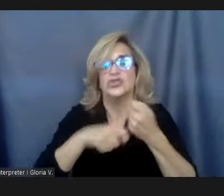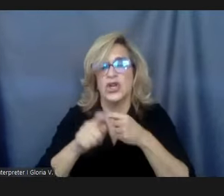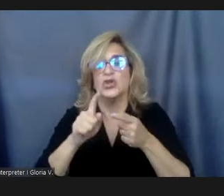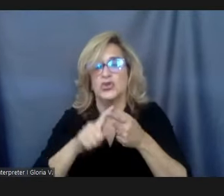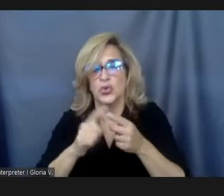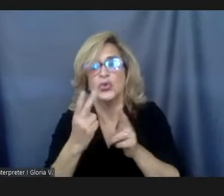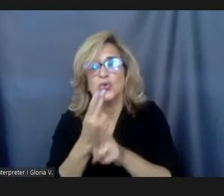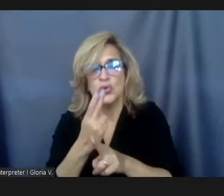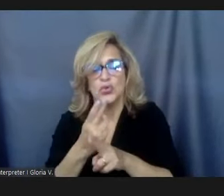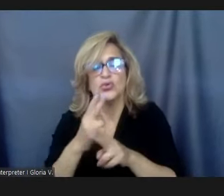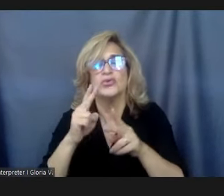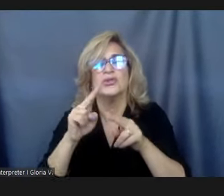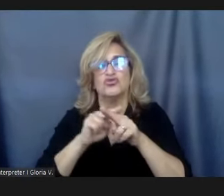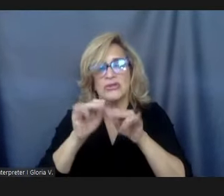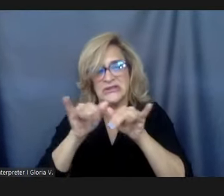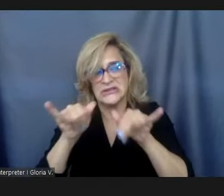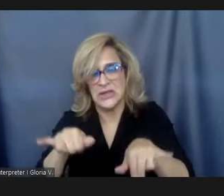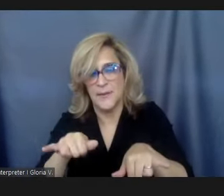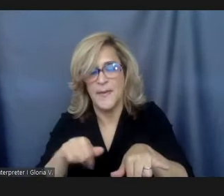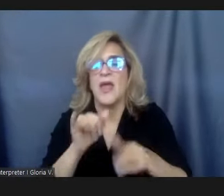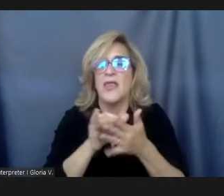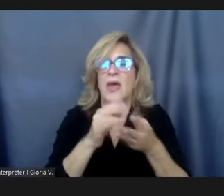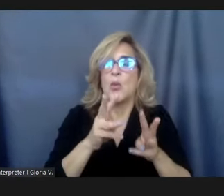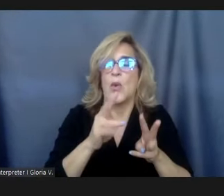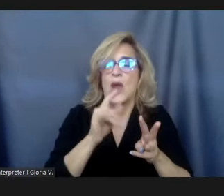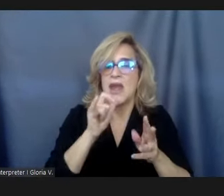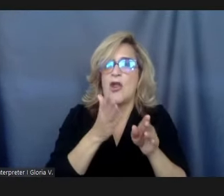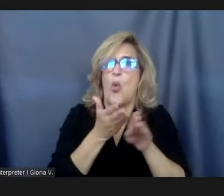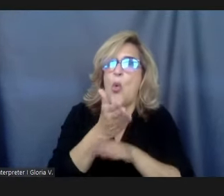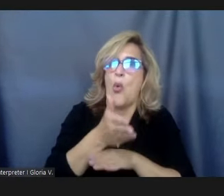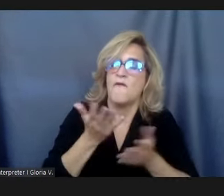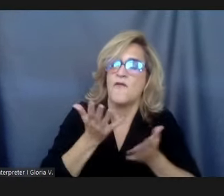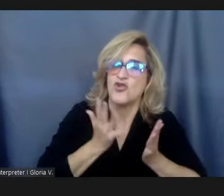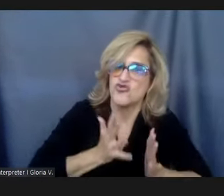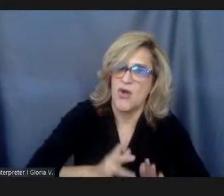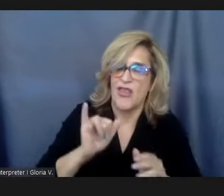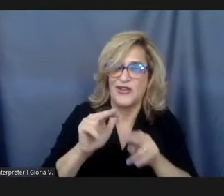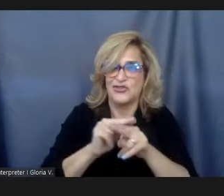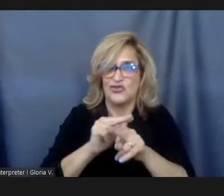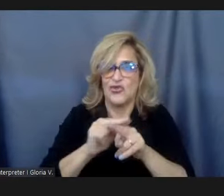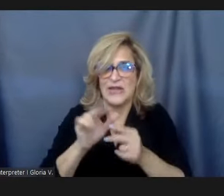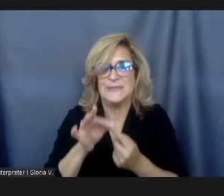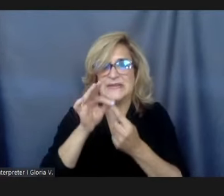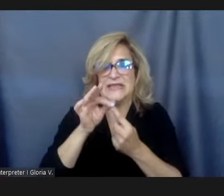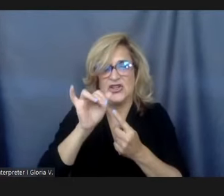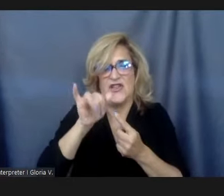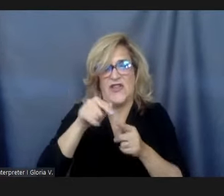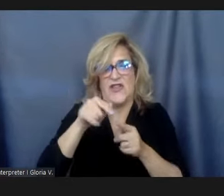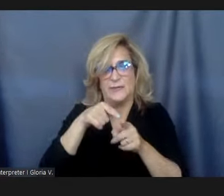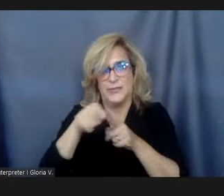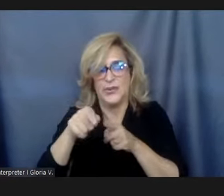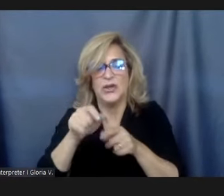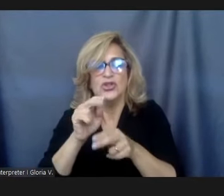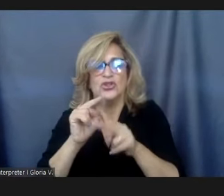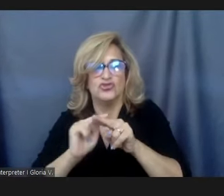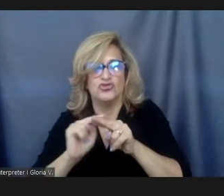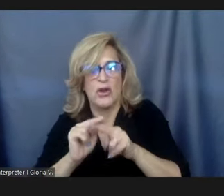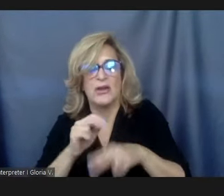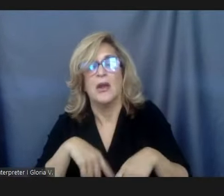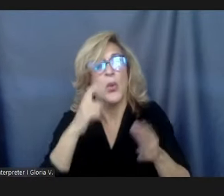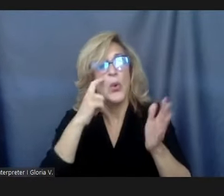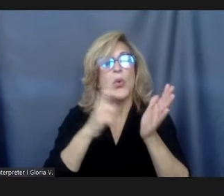transit system and will not overcrowd any particular route or line. Based on preliminary analysis, the shift to transit would not notably change access